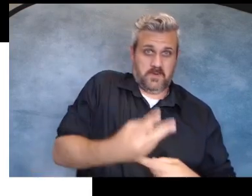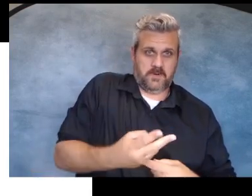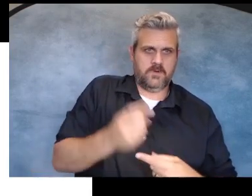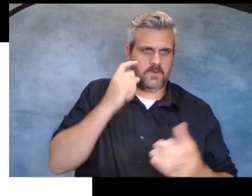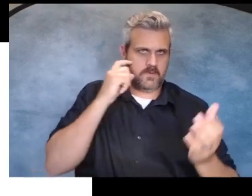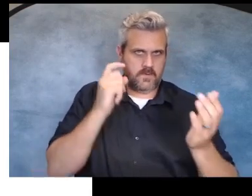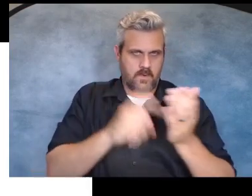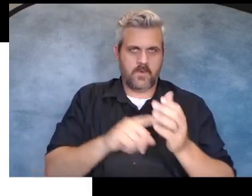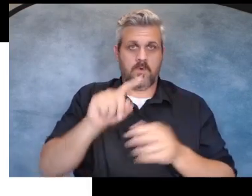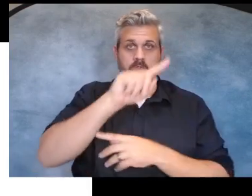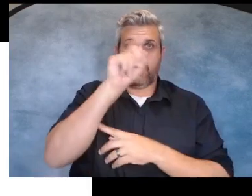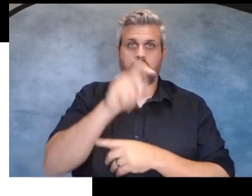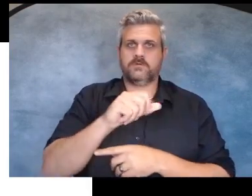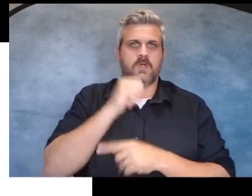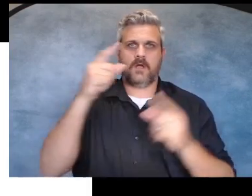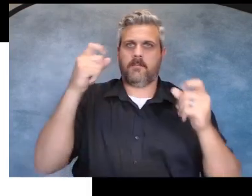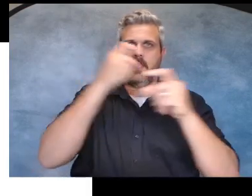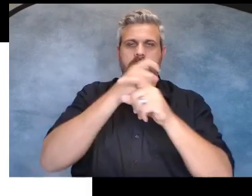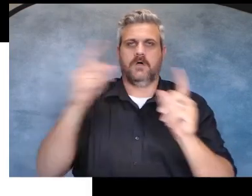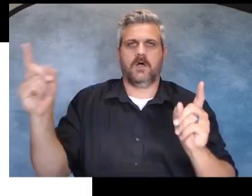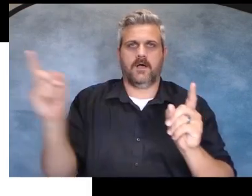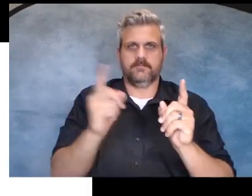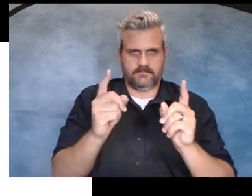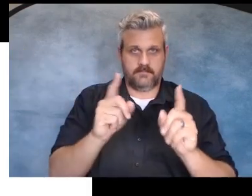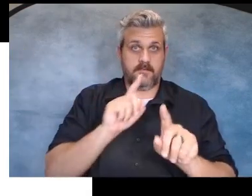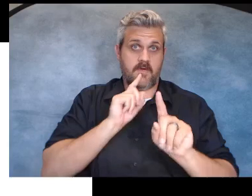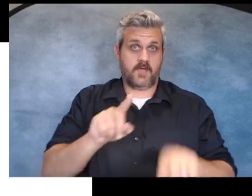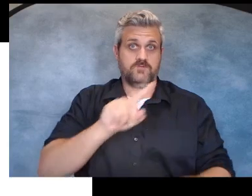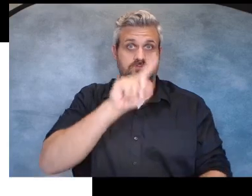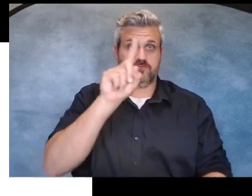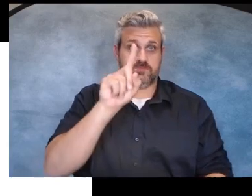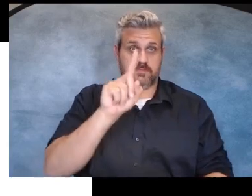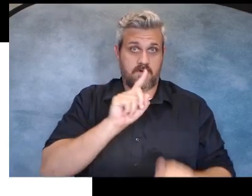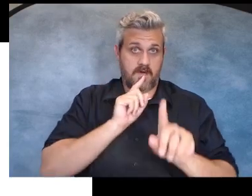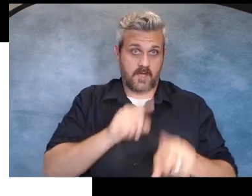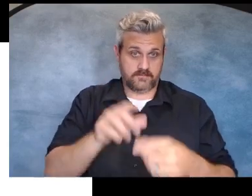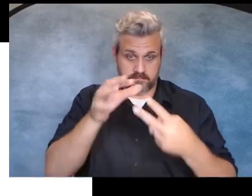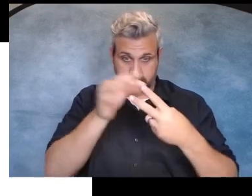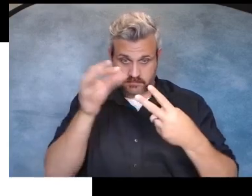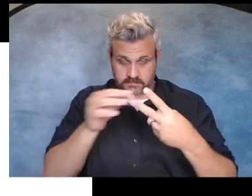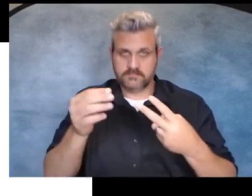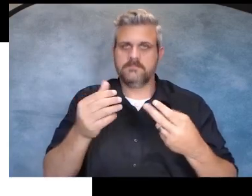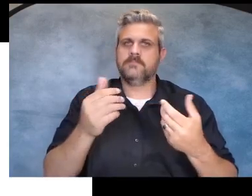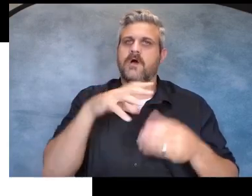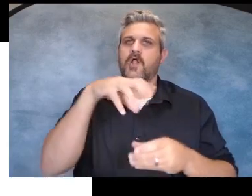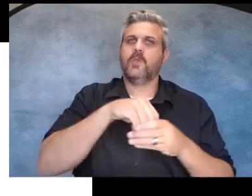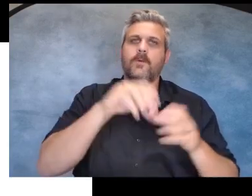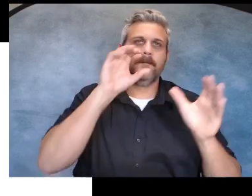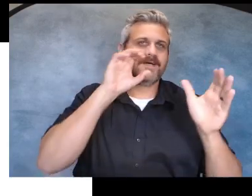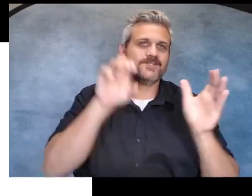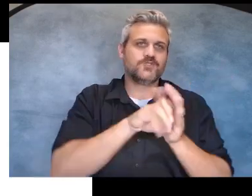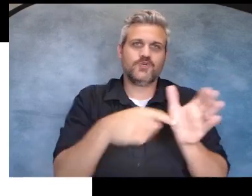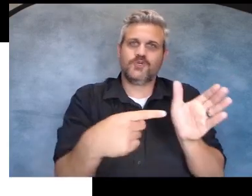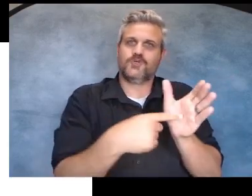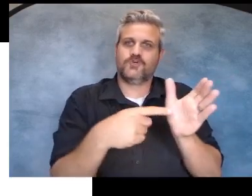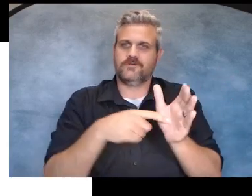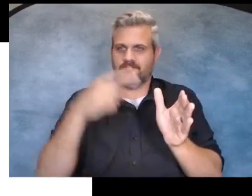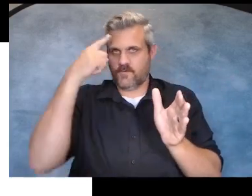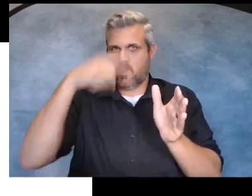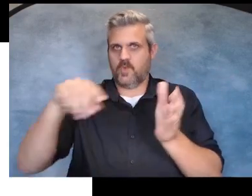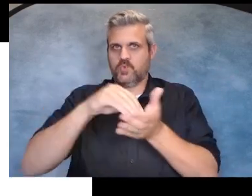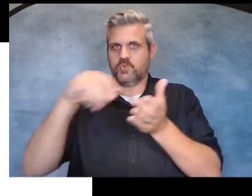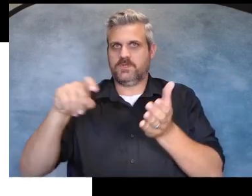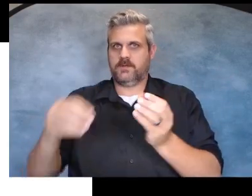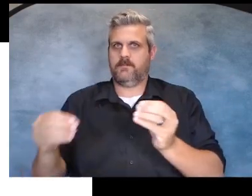will notice that the questions are reduced in complexity and the answer choices are represented with pictures for students who need additional